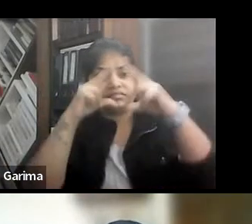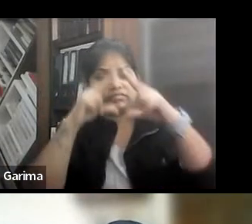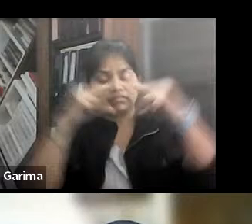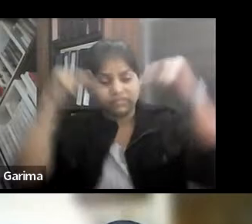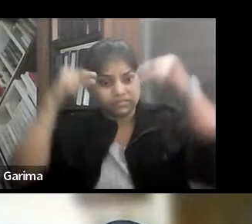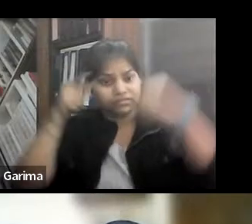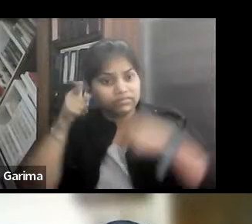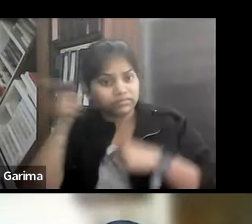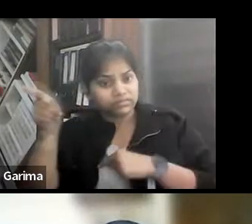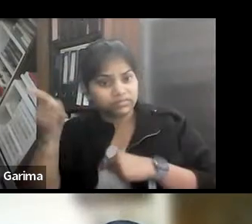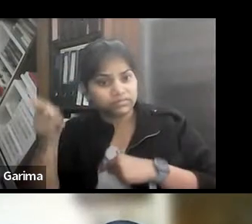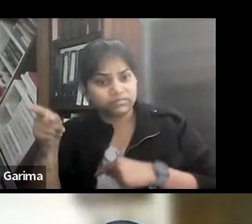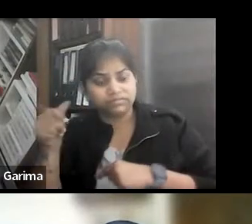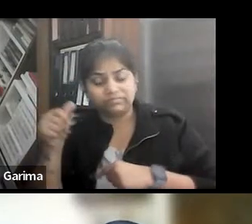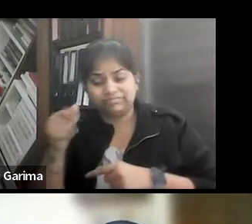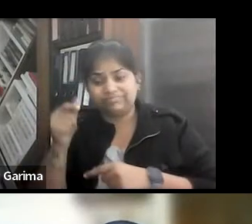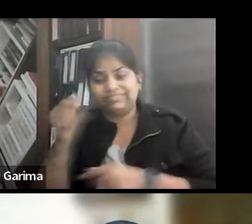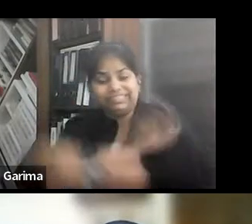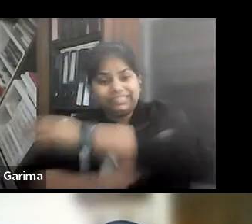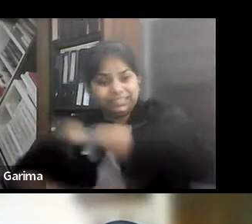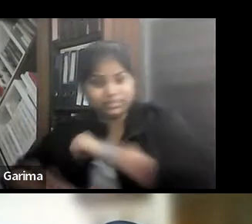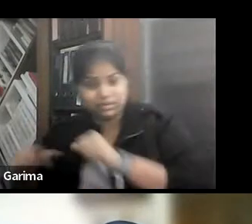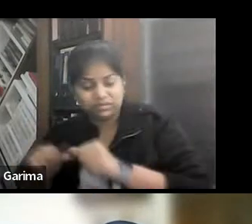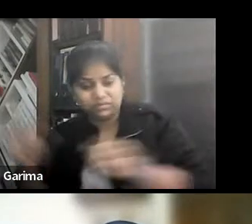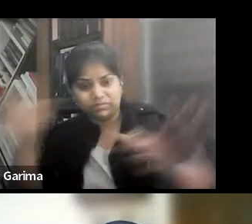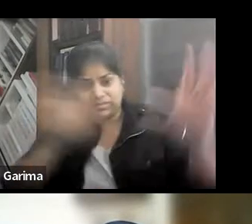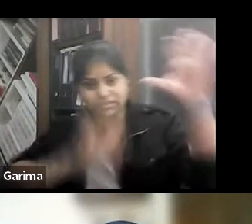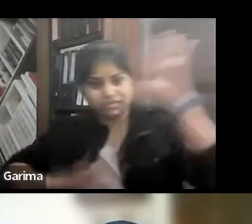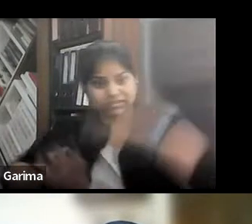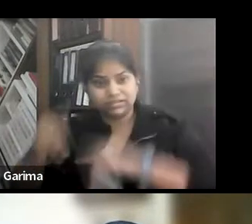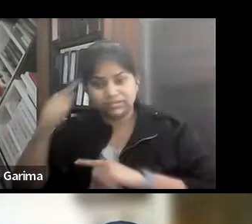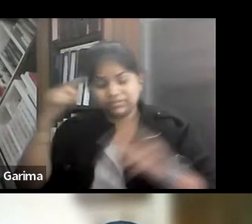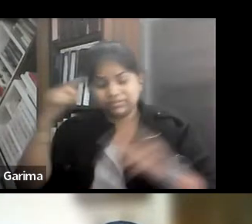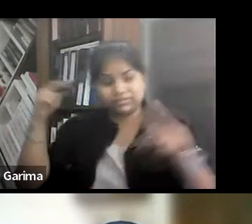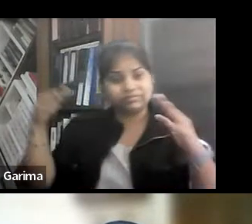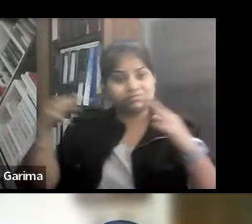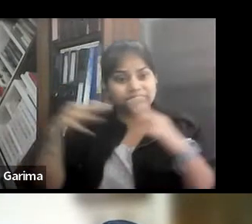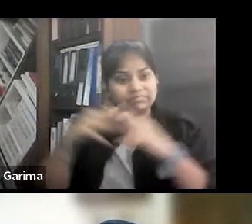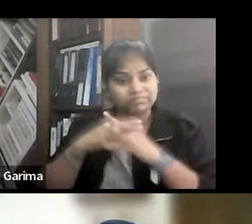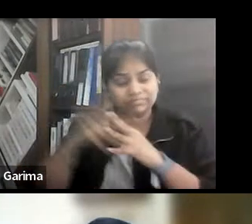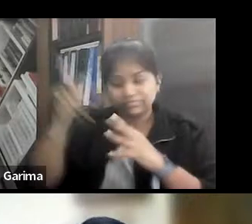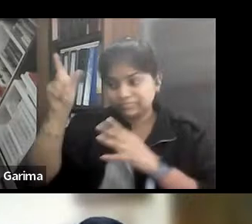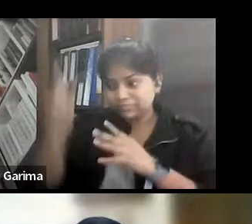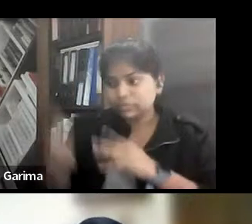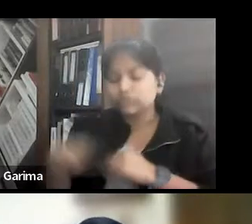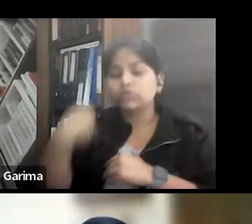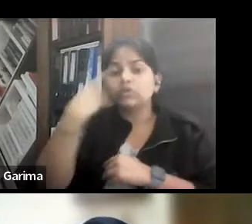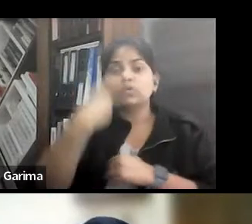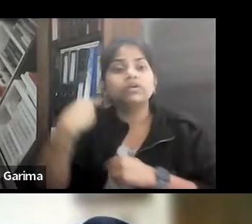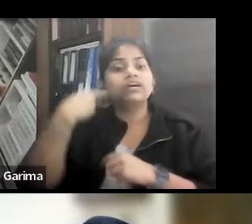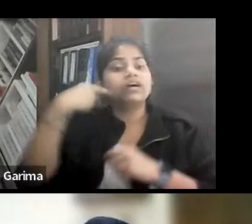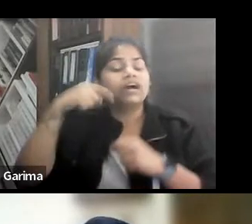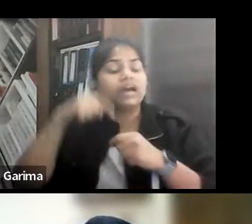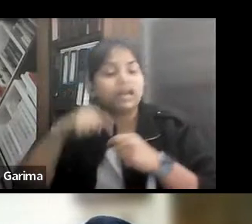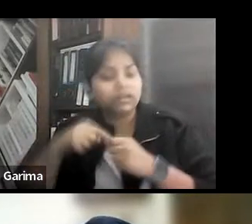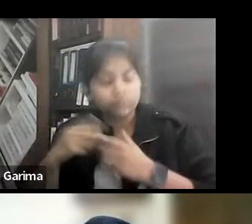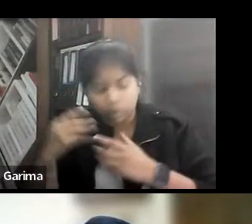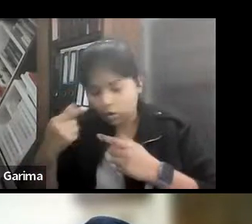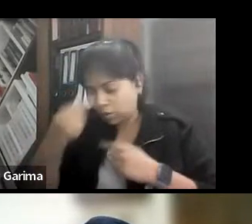disabled artists are mostly people with intellectual or having mental